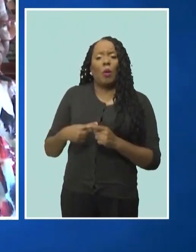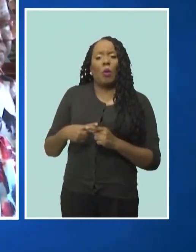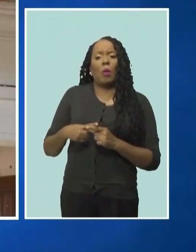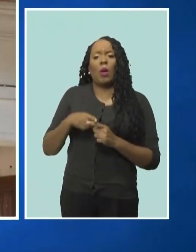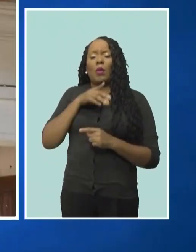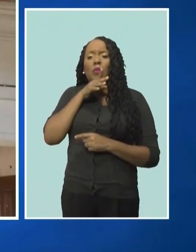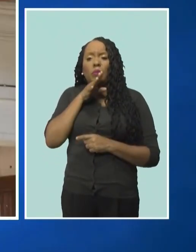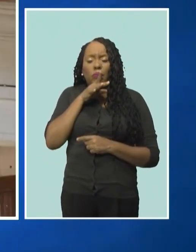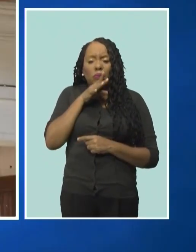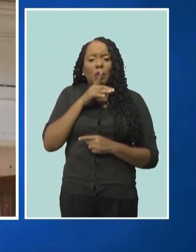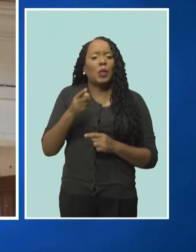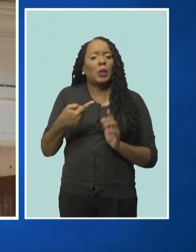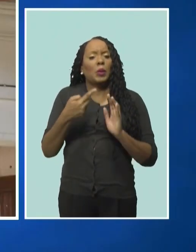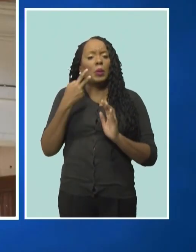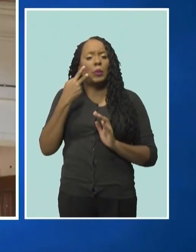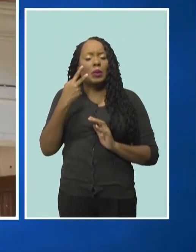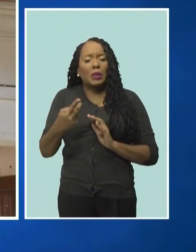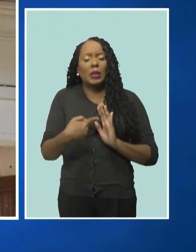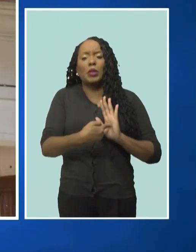the crucifixion night.